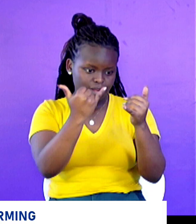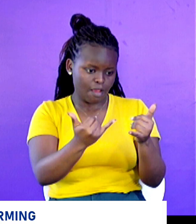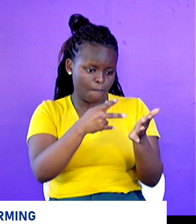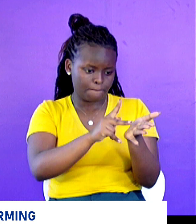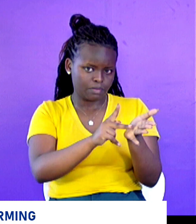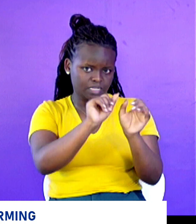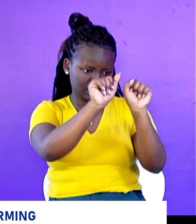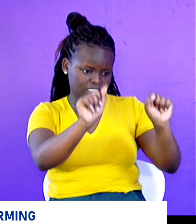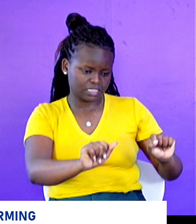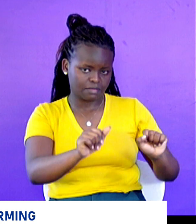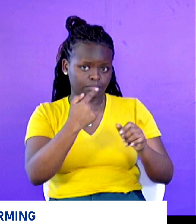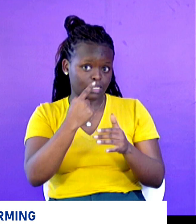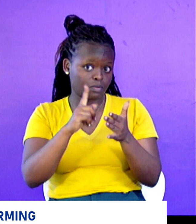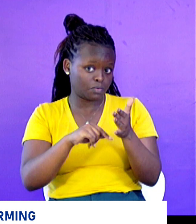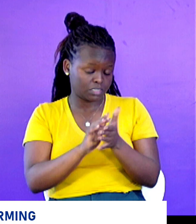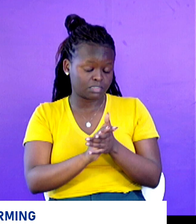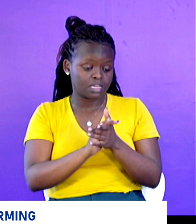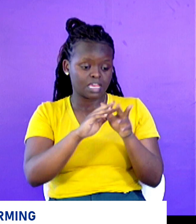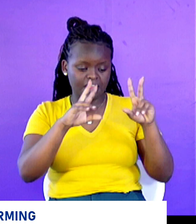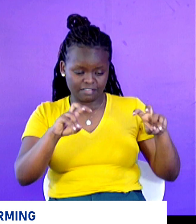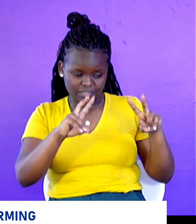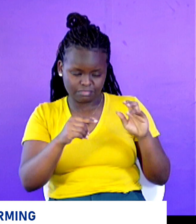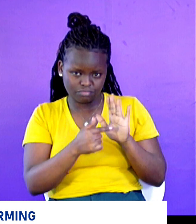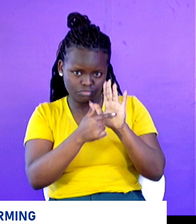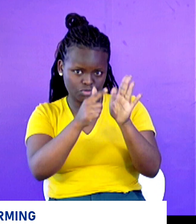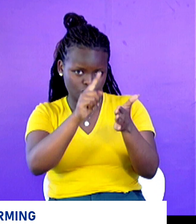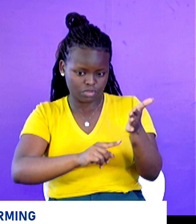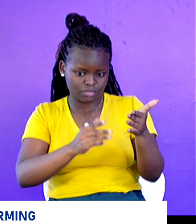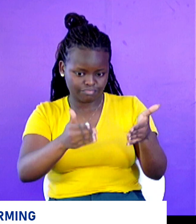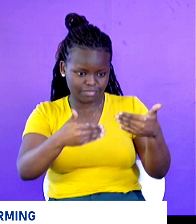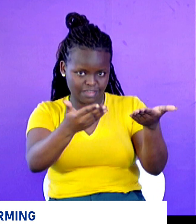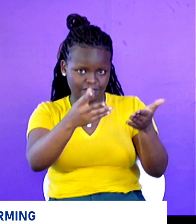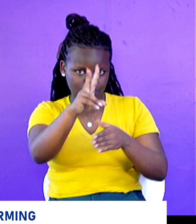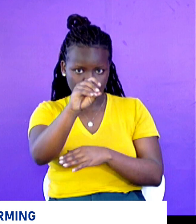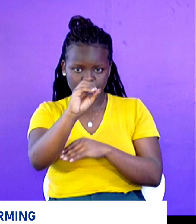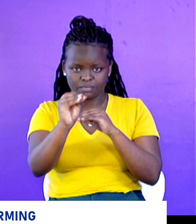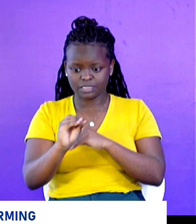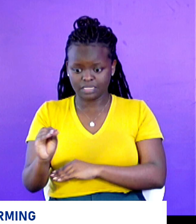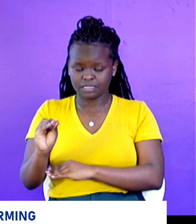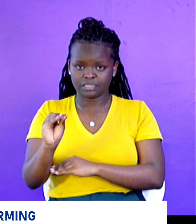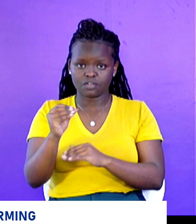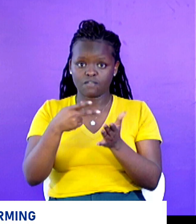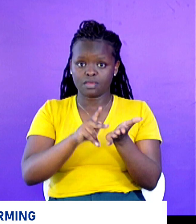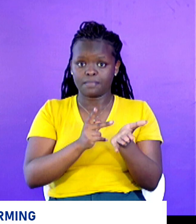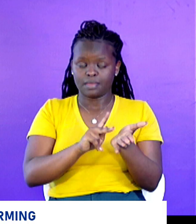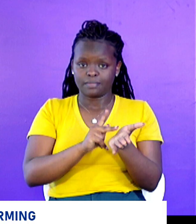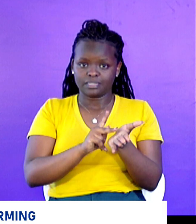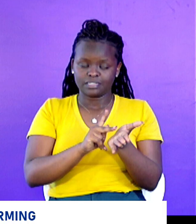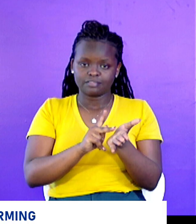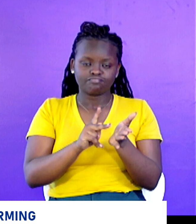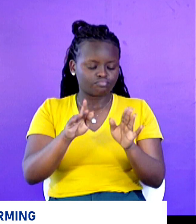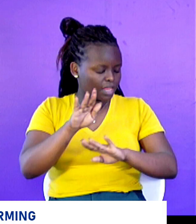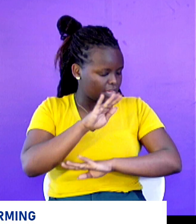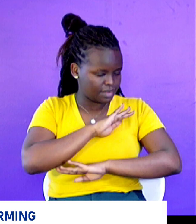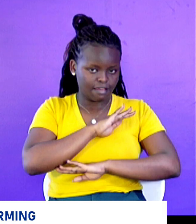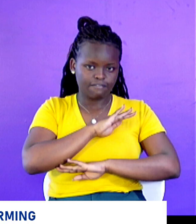saying investigations had shown that allocating 20% of the payment is